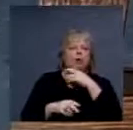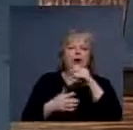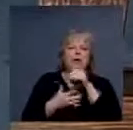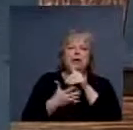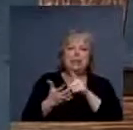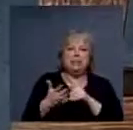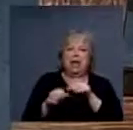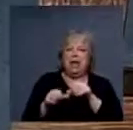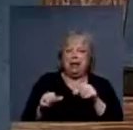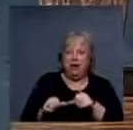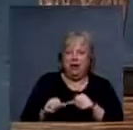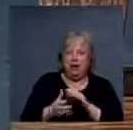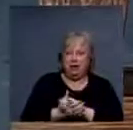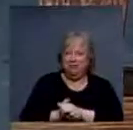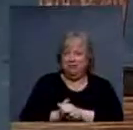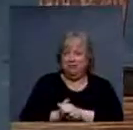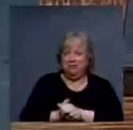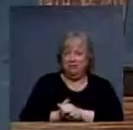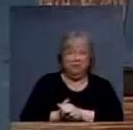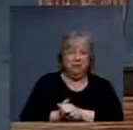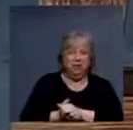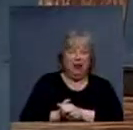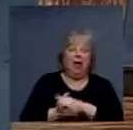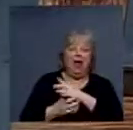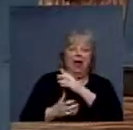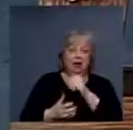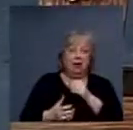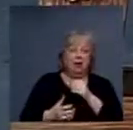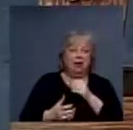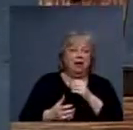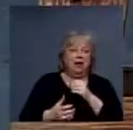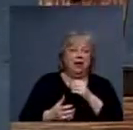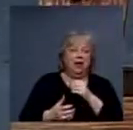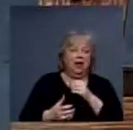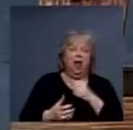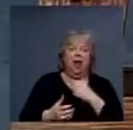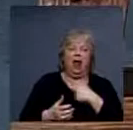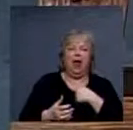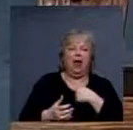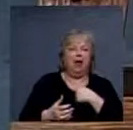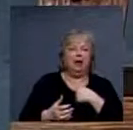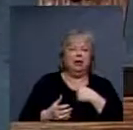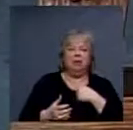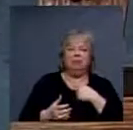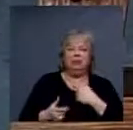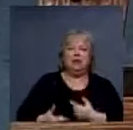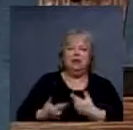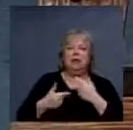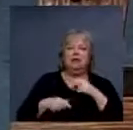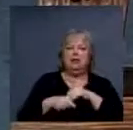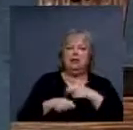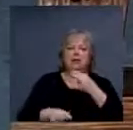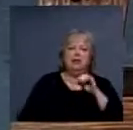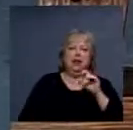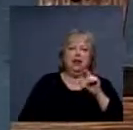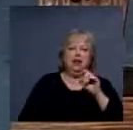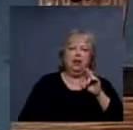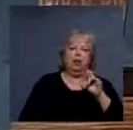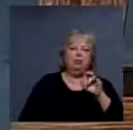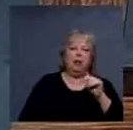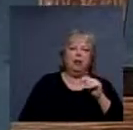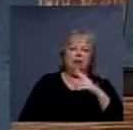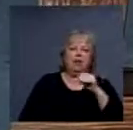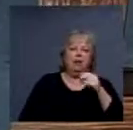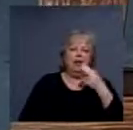area. Also, I'm a Kavanaugh kid. I have lived up in Hillcrest and the Heights my